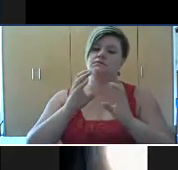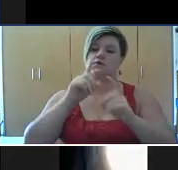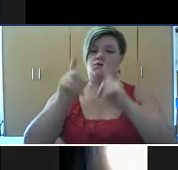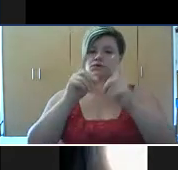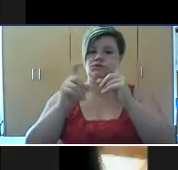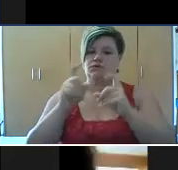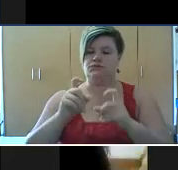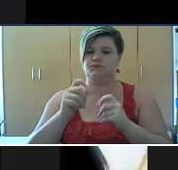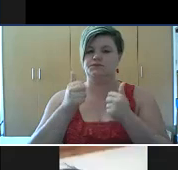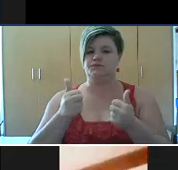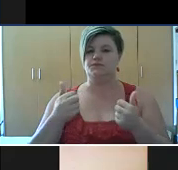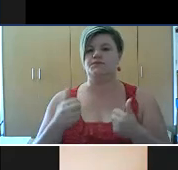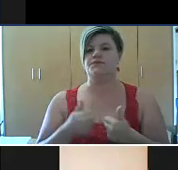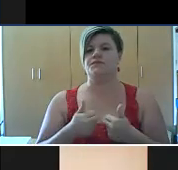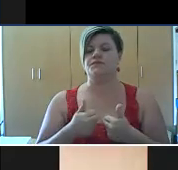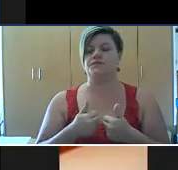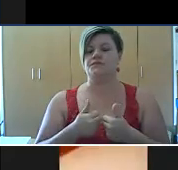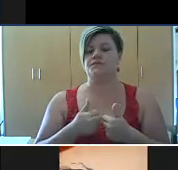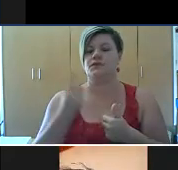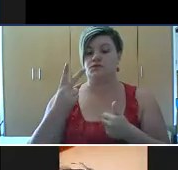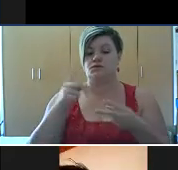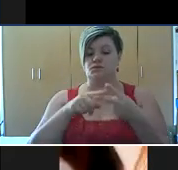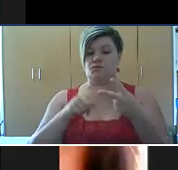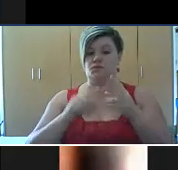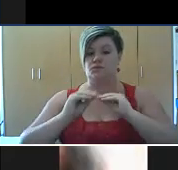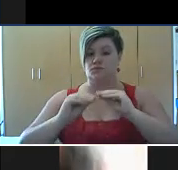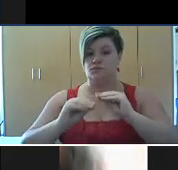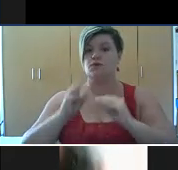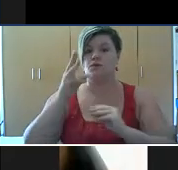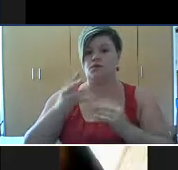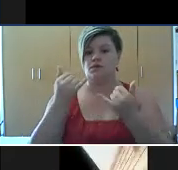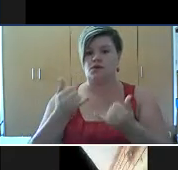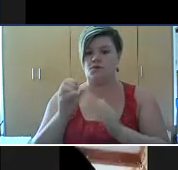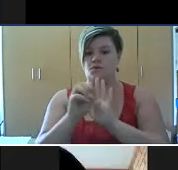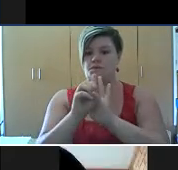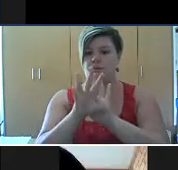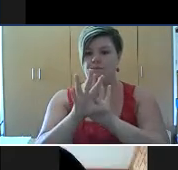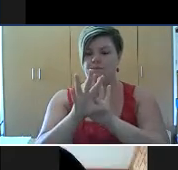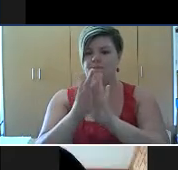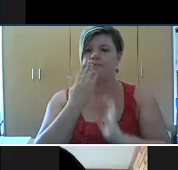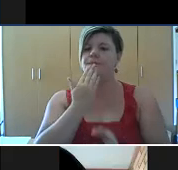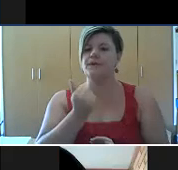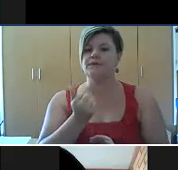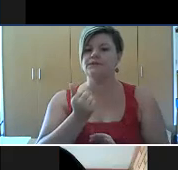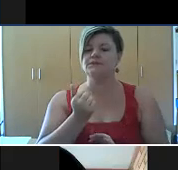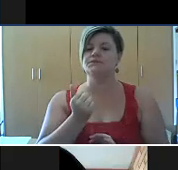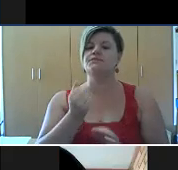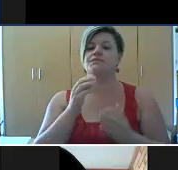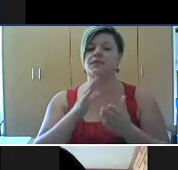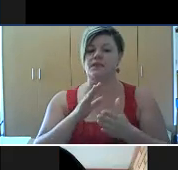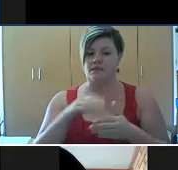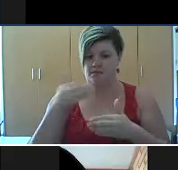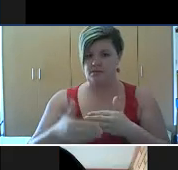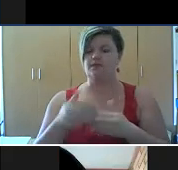questions. So the two trainers, they can switch on their webcam and then we